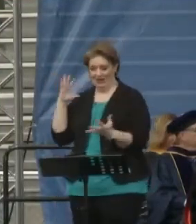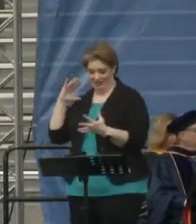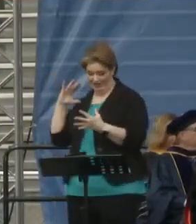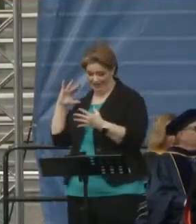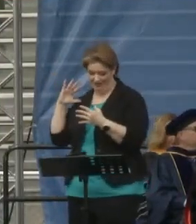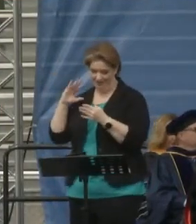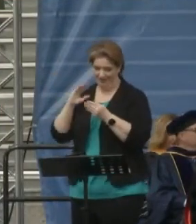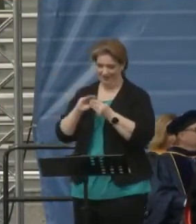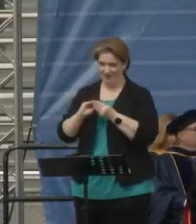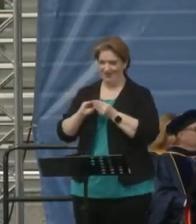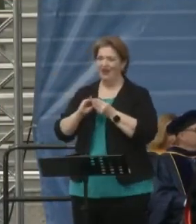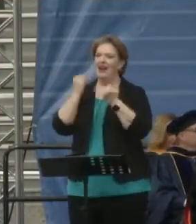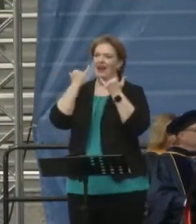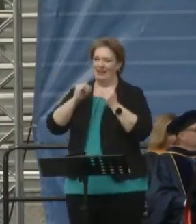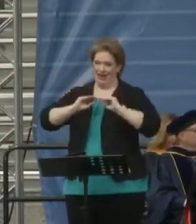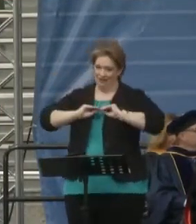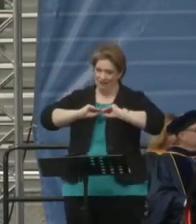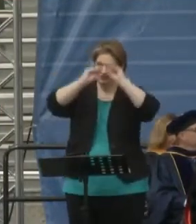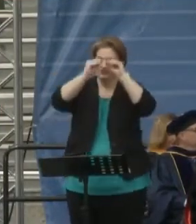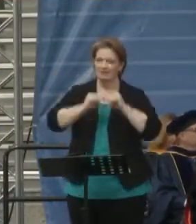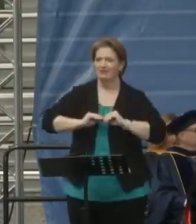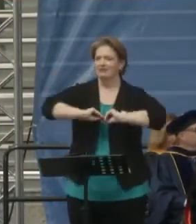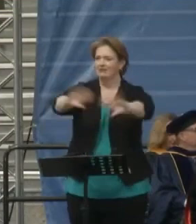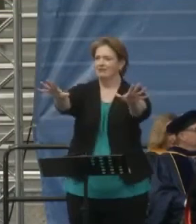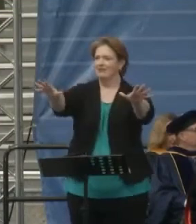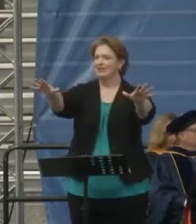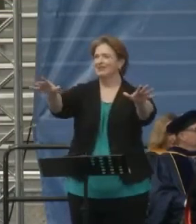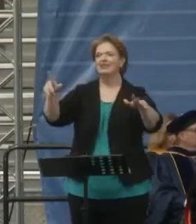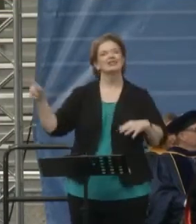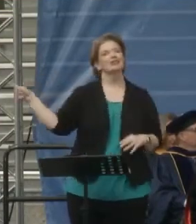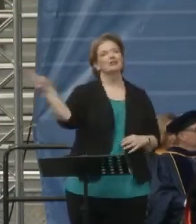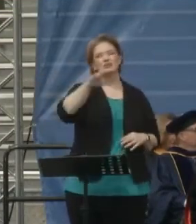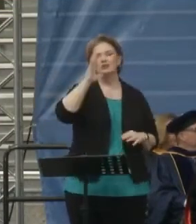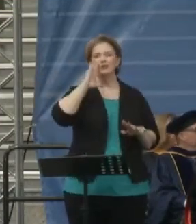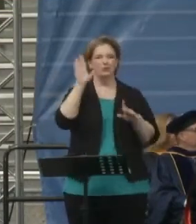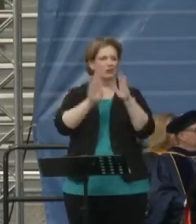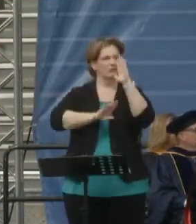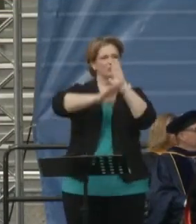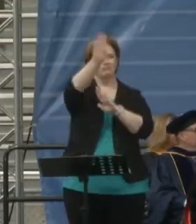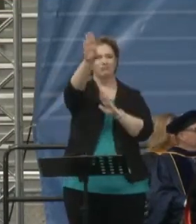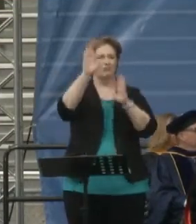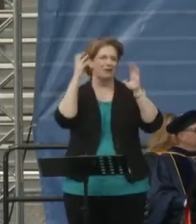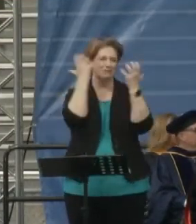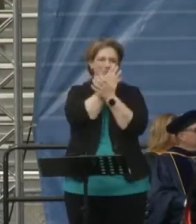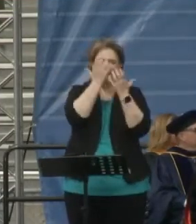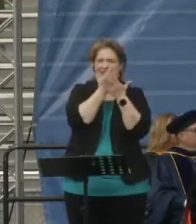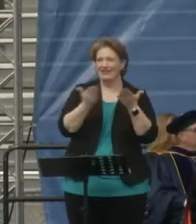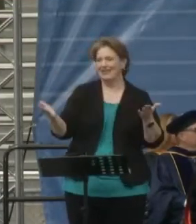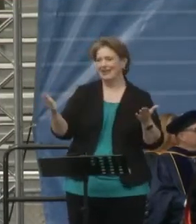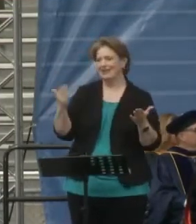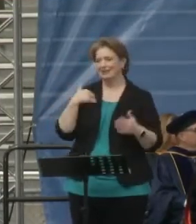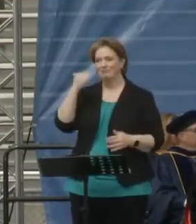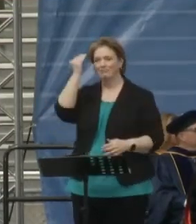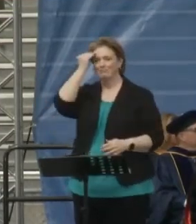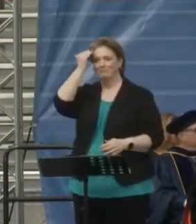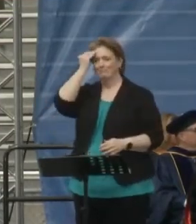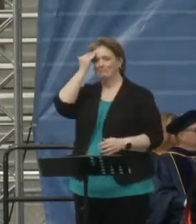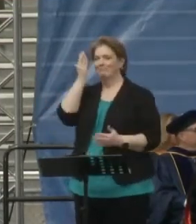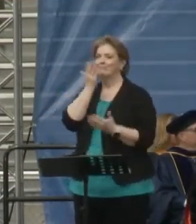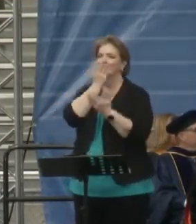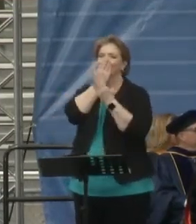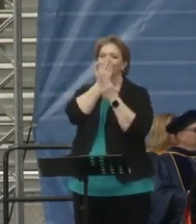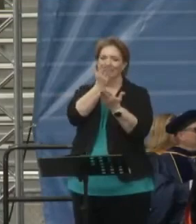and change the world. You will do amazing things. I'm sure of it. Thank you, and